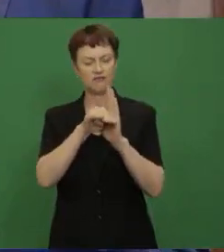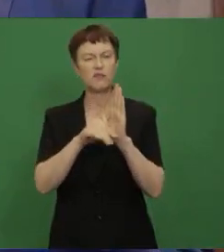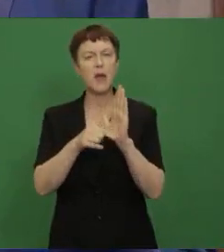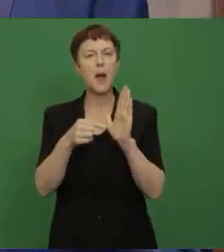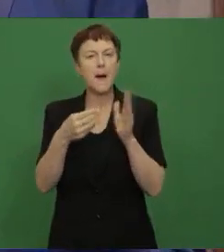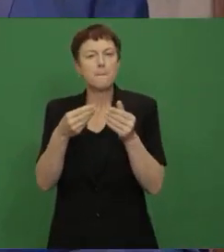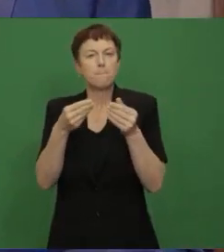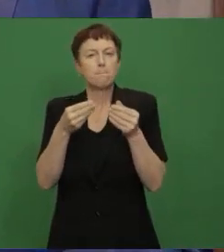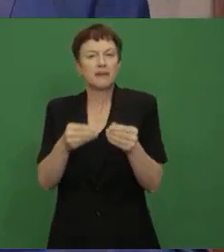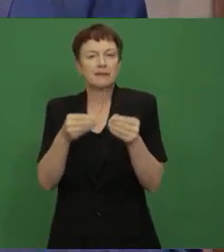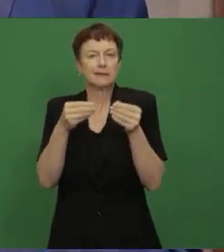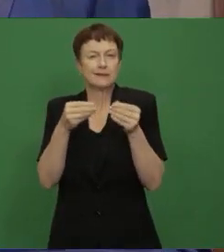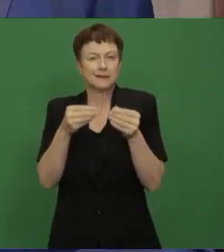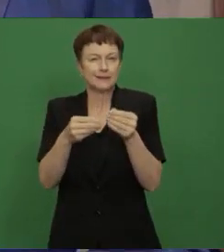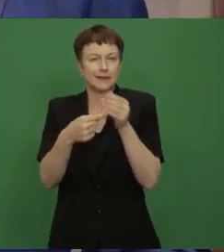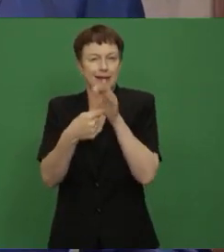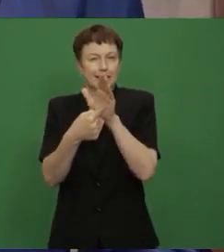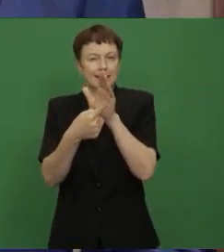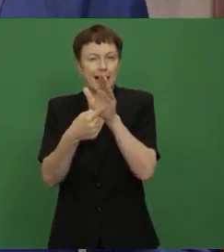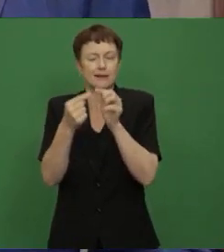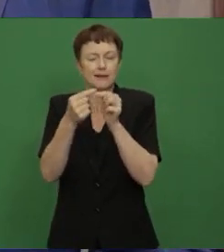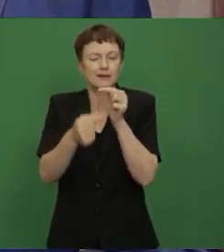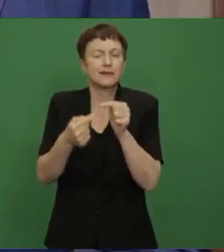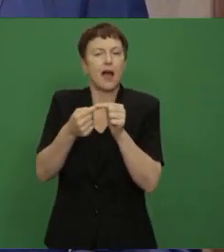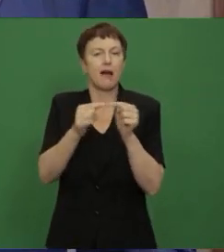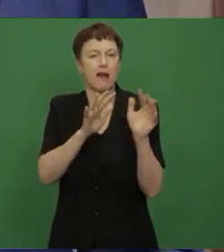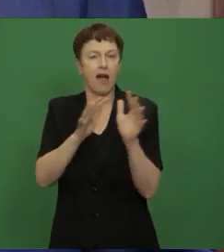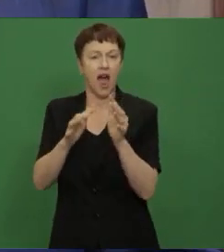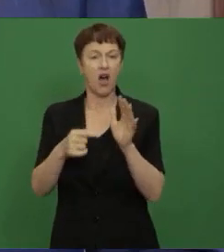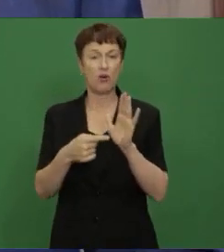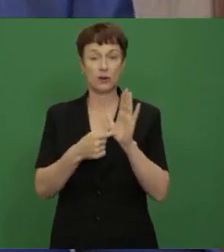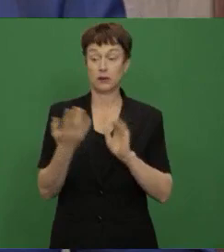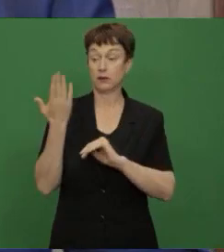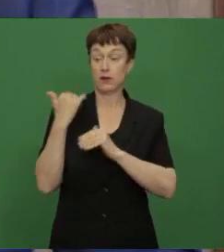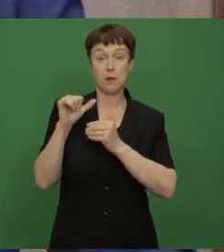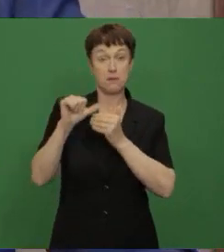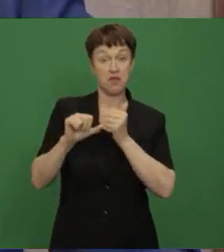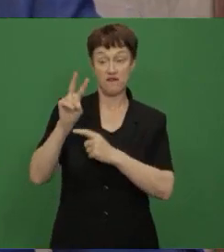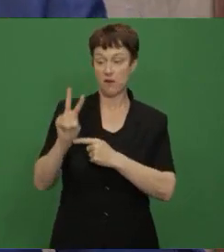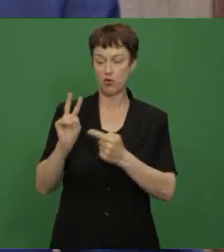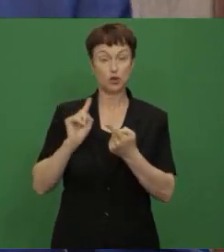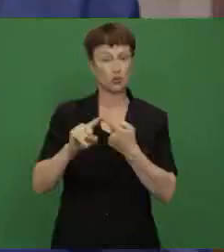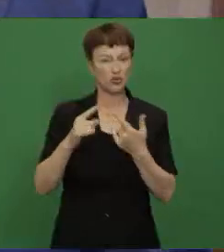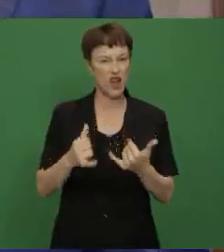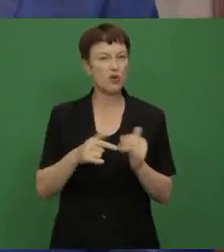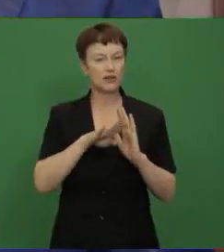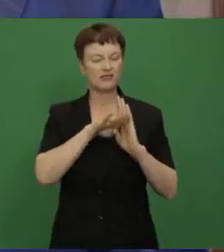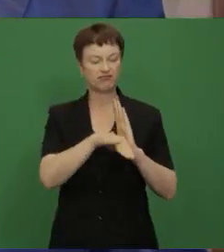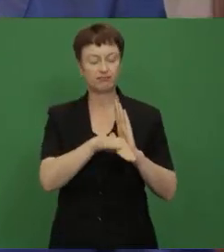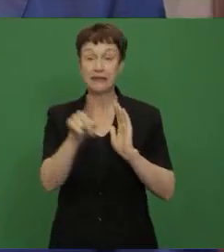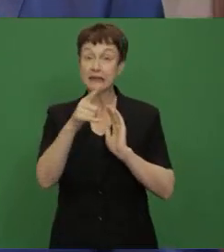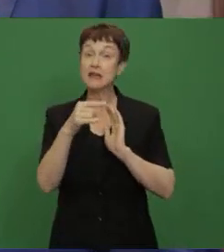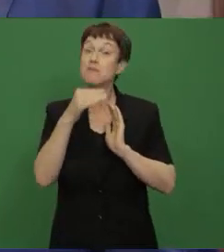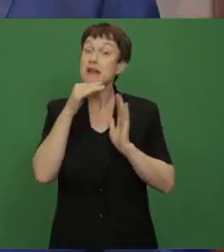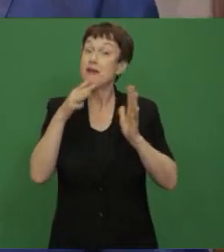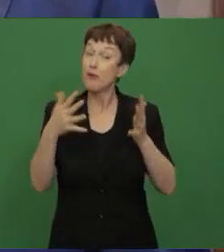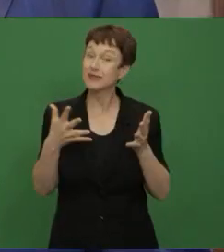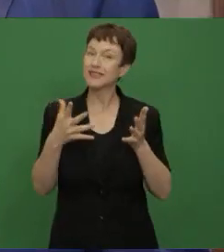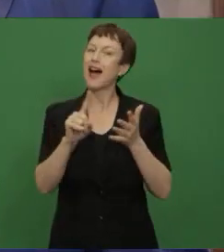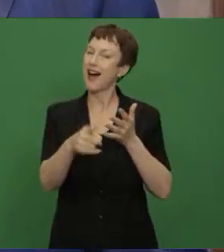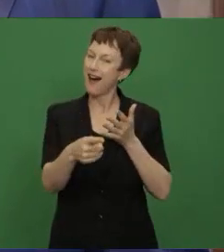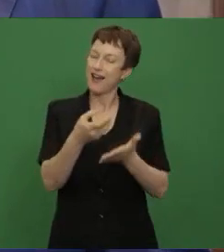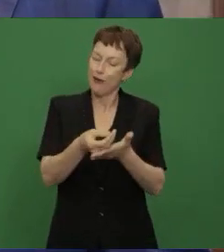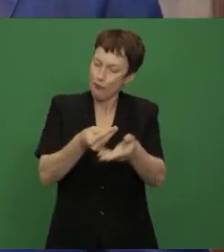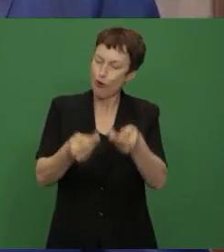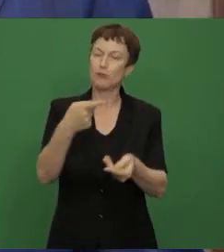lower since February, reflecting the extent of weakness in the economy. The